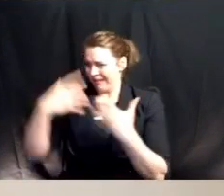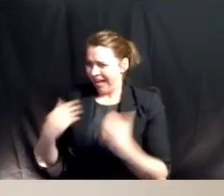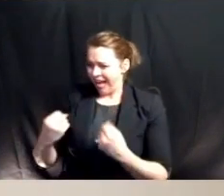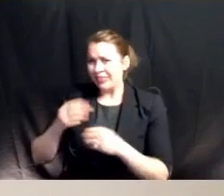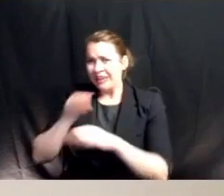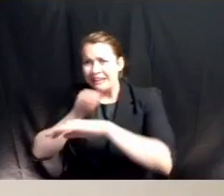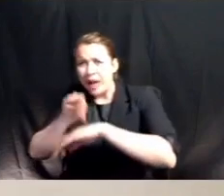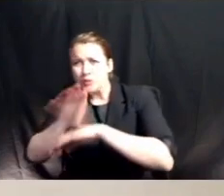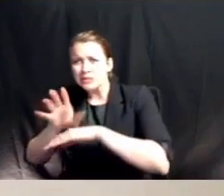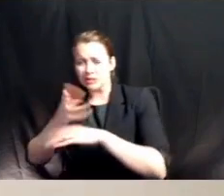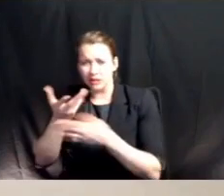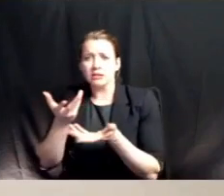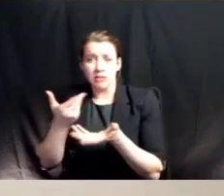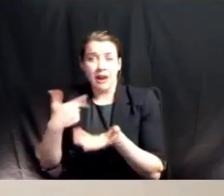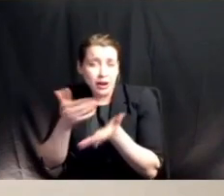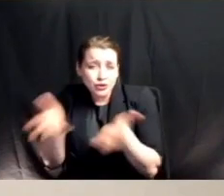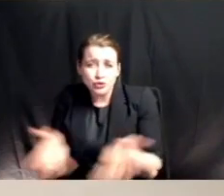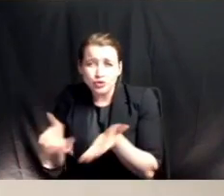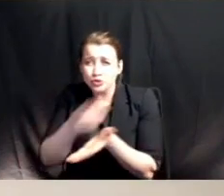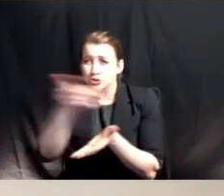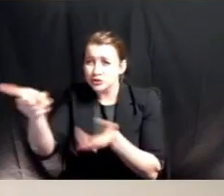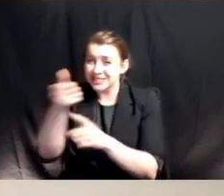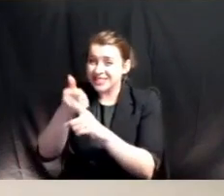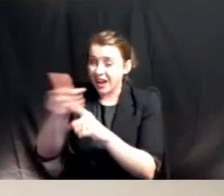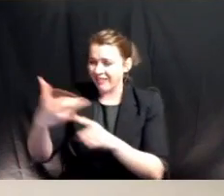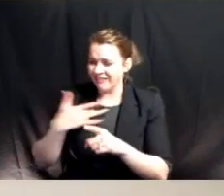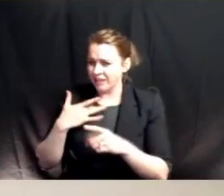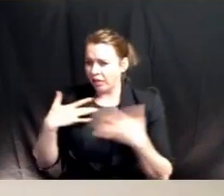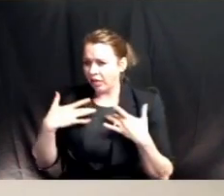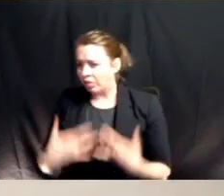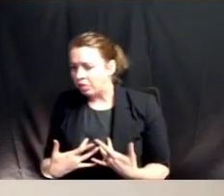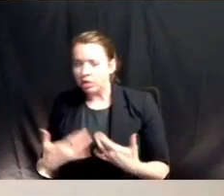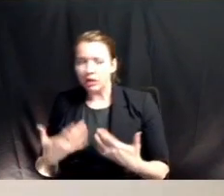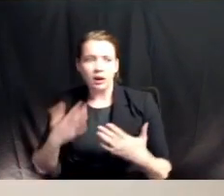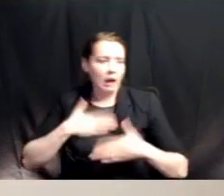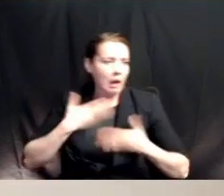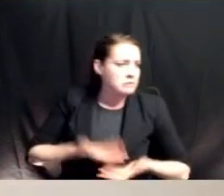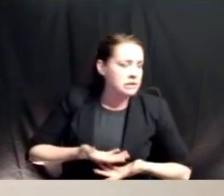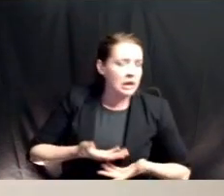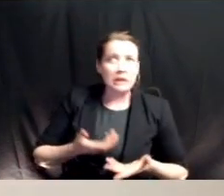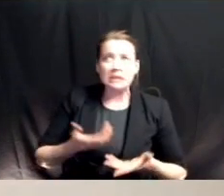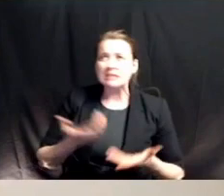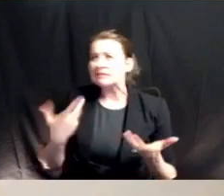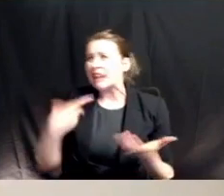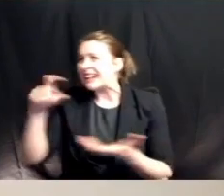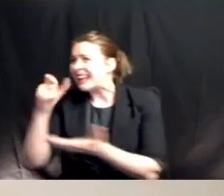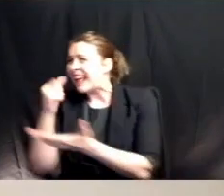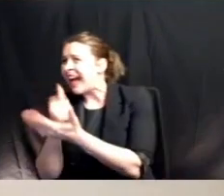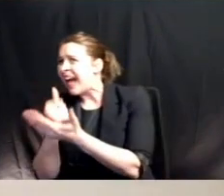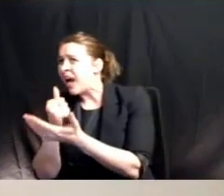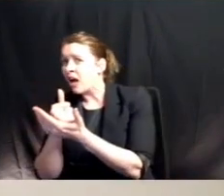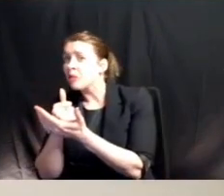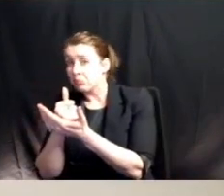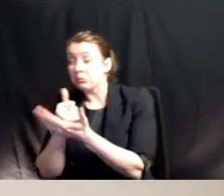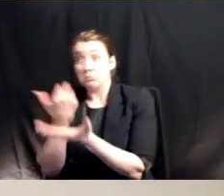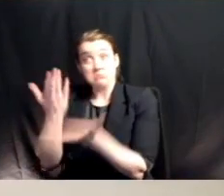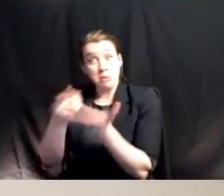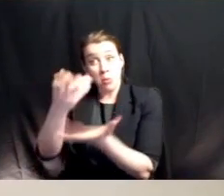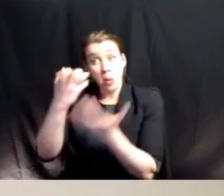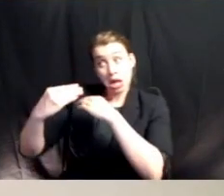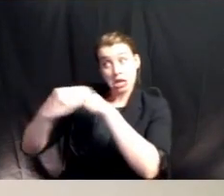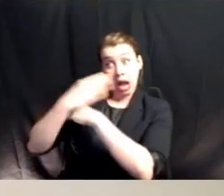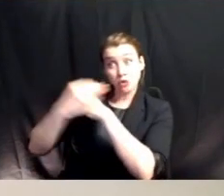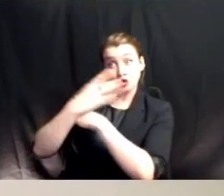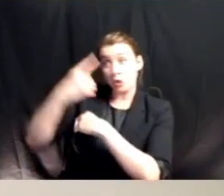And so I'm encouraging people, whether they want to seek help from a psychiatric provider, a mental health provider,